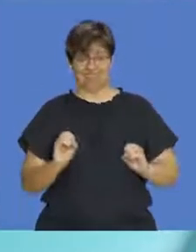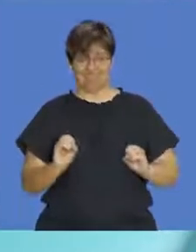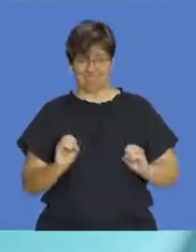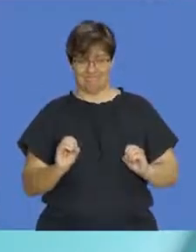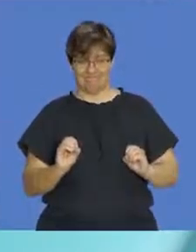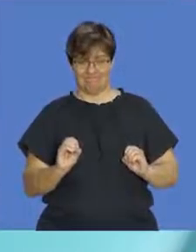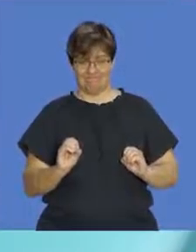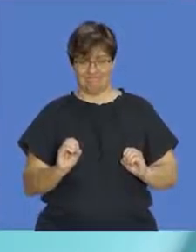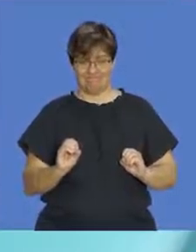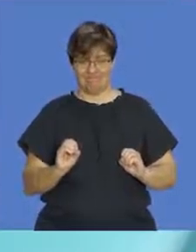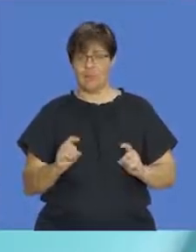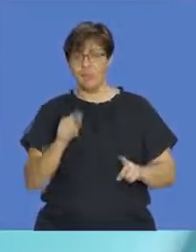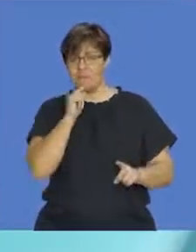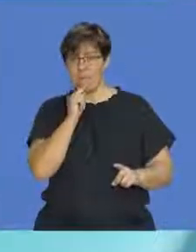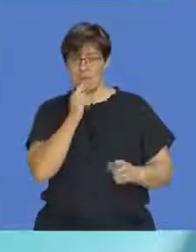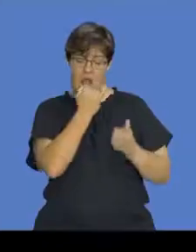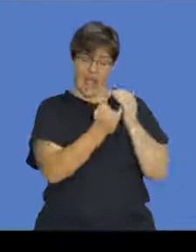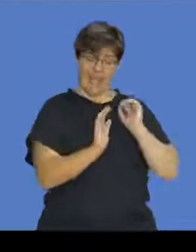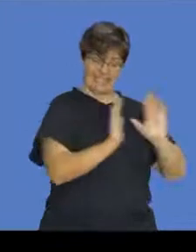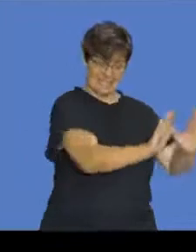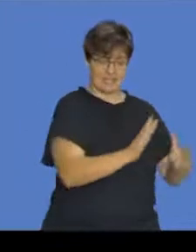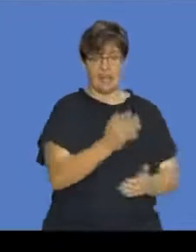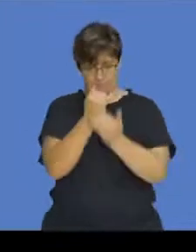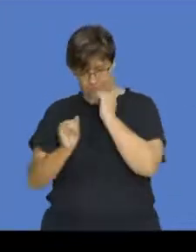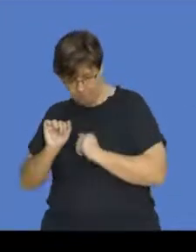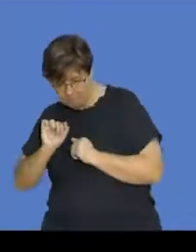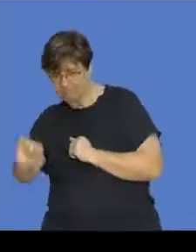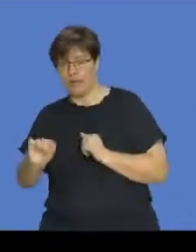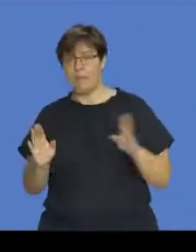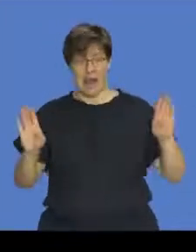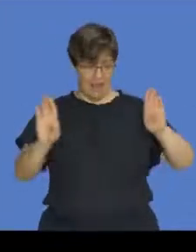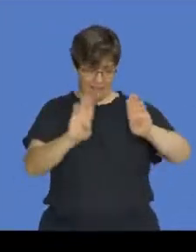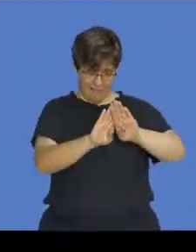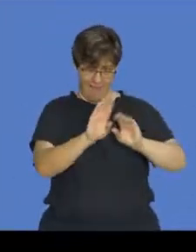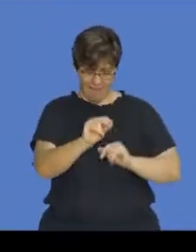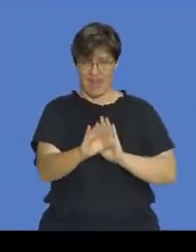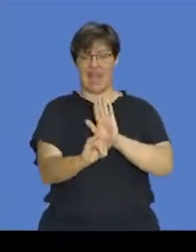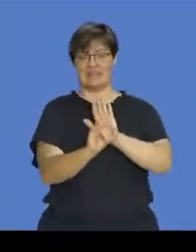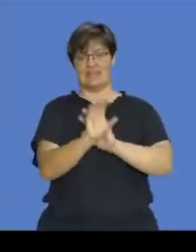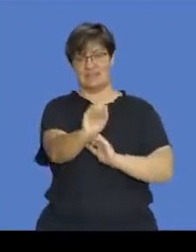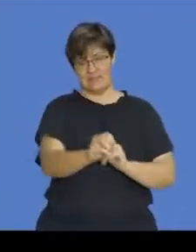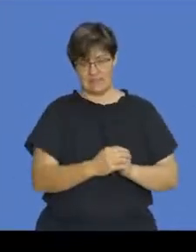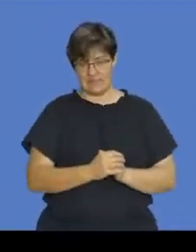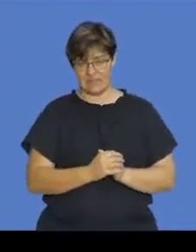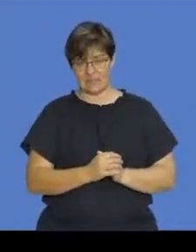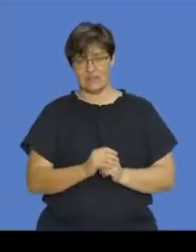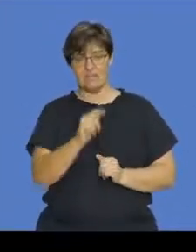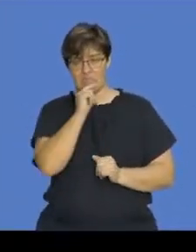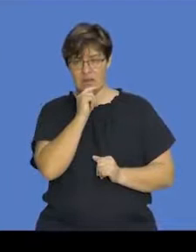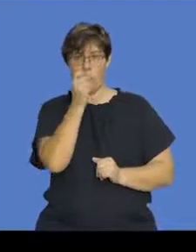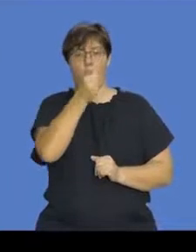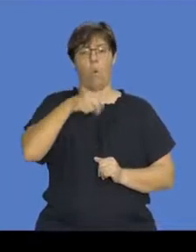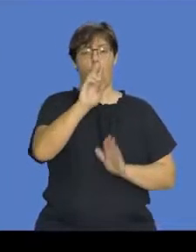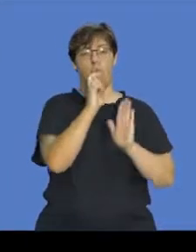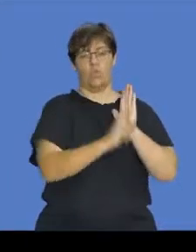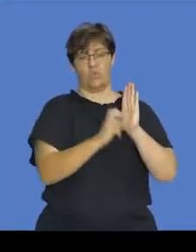sets, sets that are not mutually exclusive, we can have this identity. And we're going to use this as our OR rule